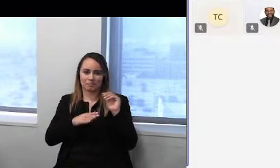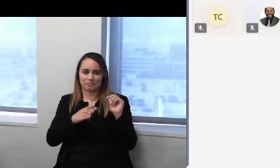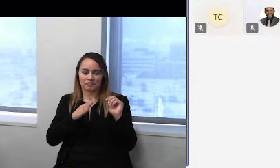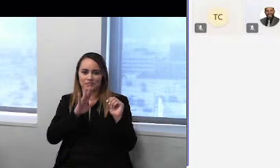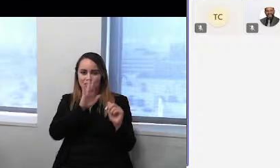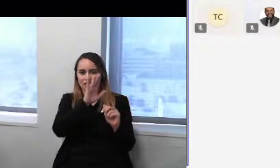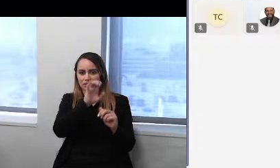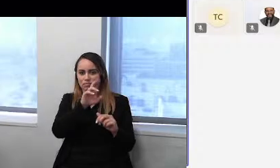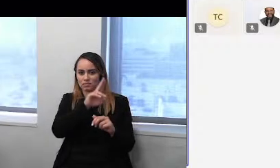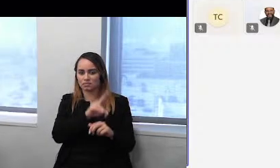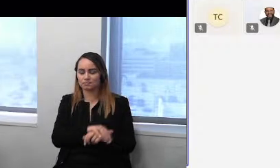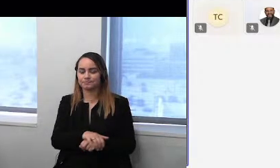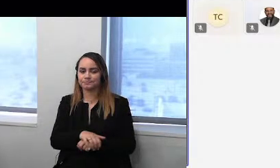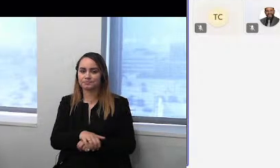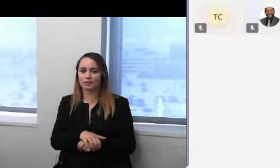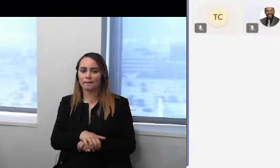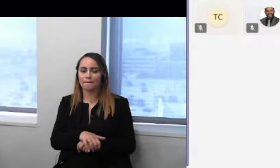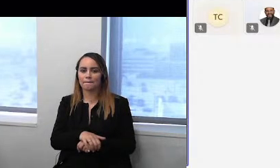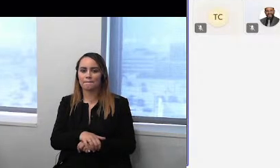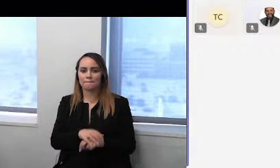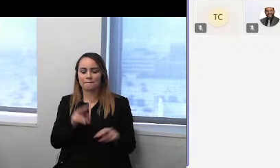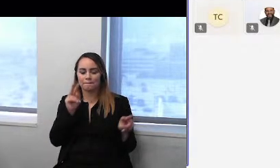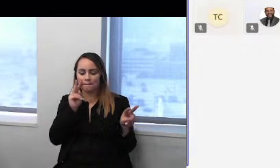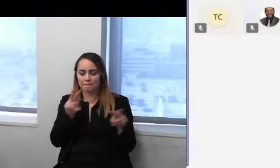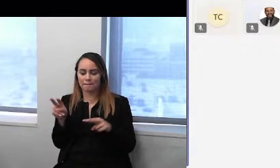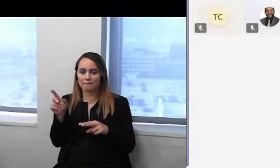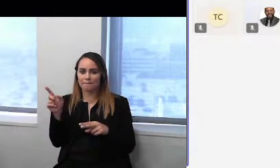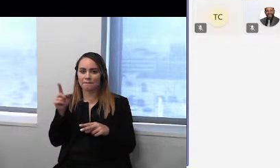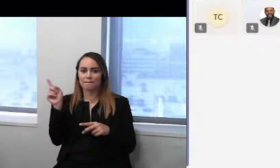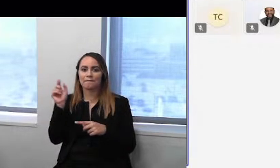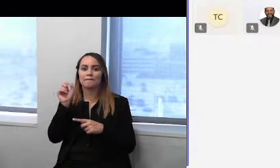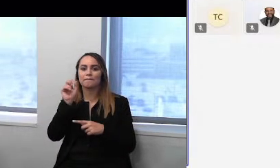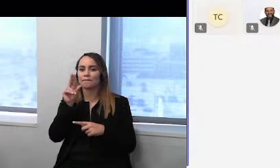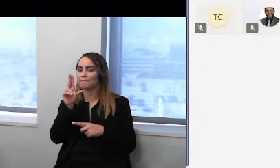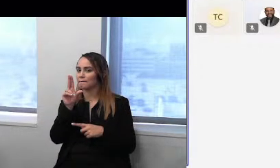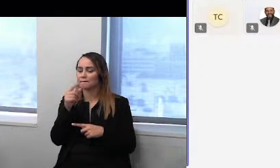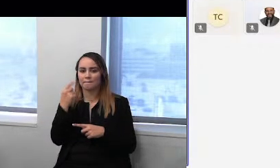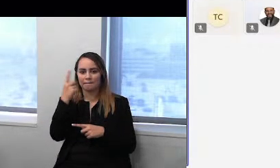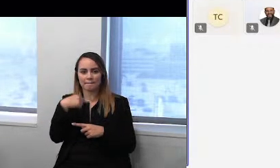I see you nodding and saying no. Are you saying that